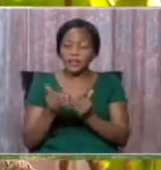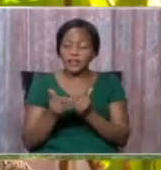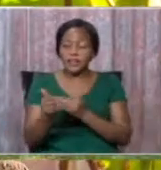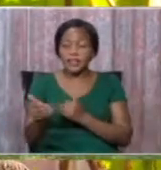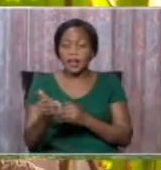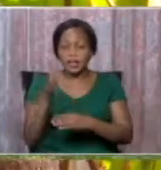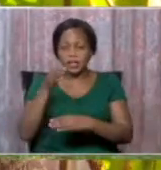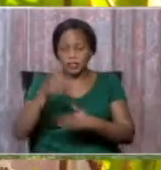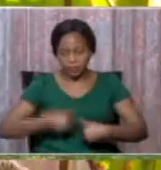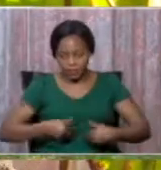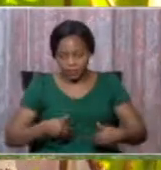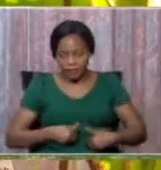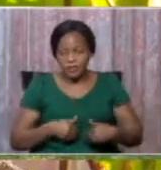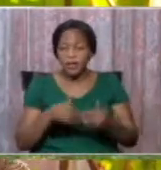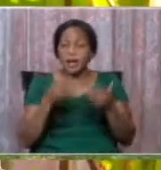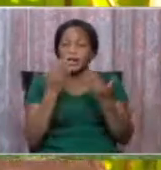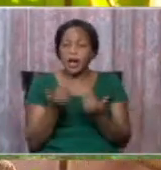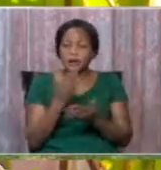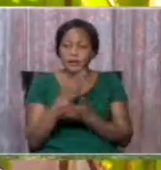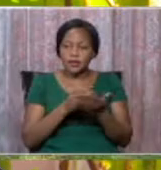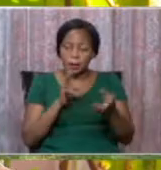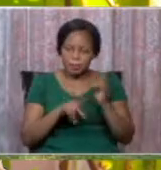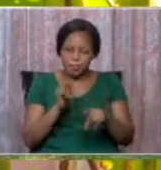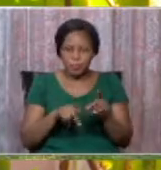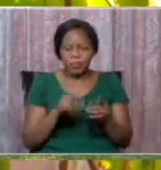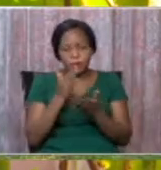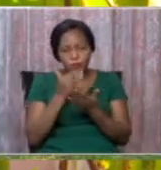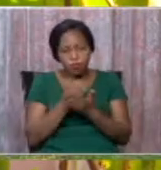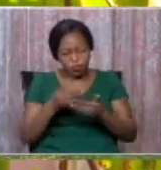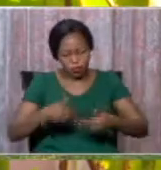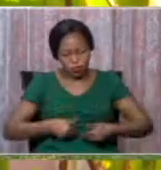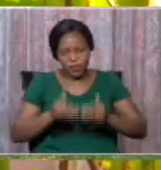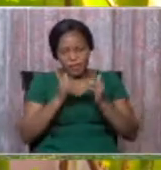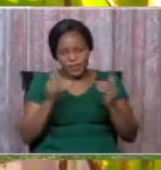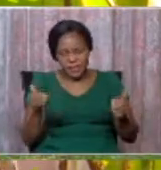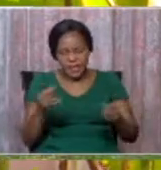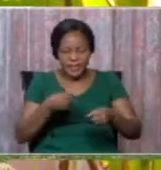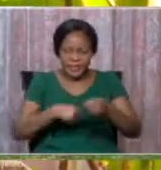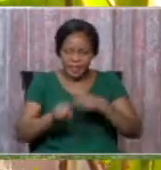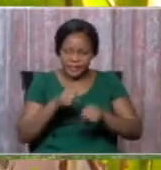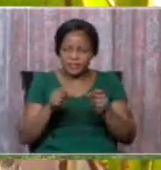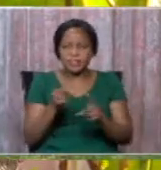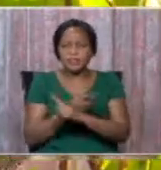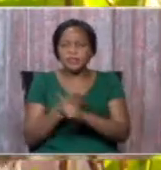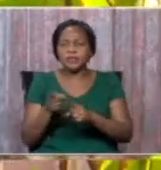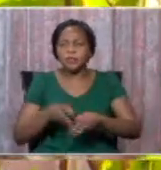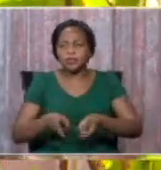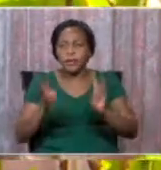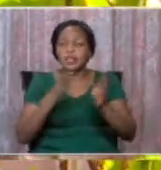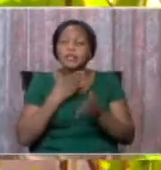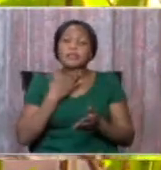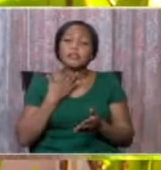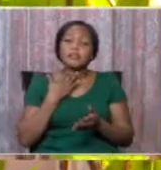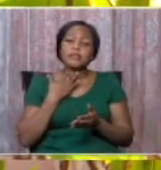irritable. And there'll be clashes between young people and adults. And the adults, unfortunately, who suffer the